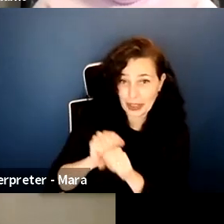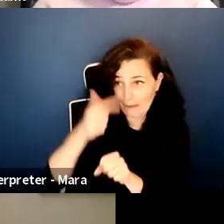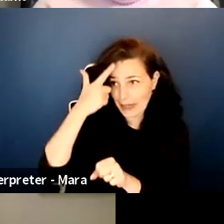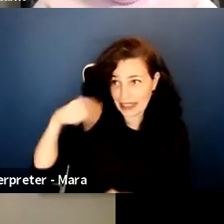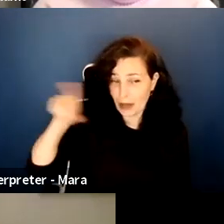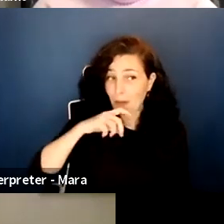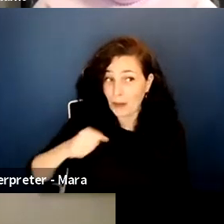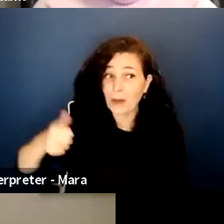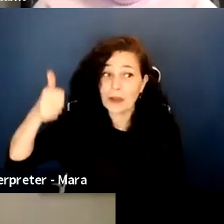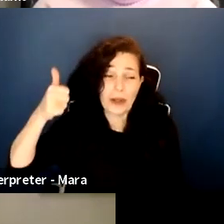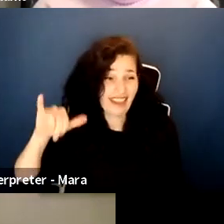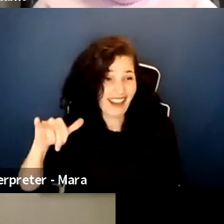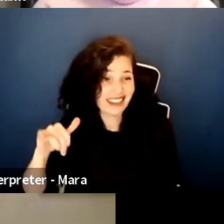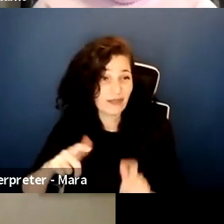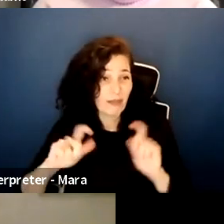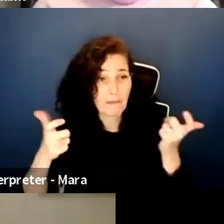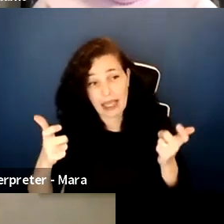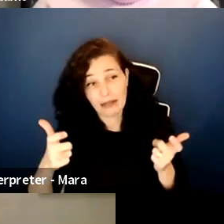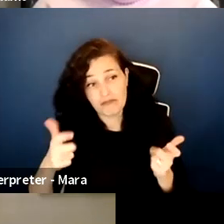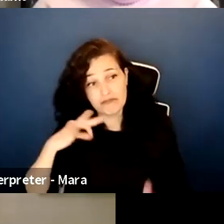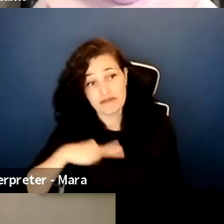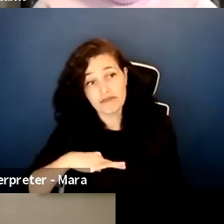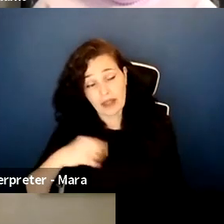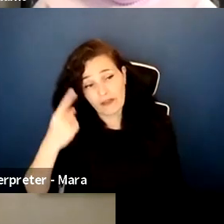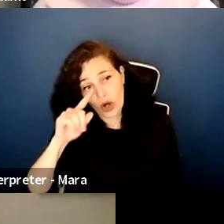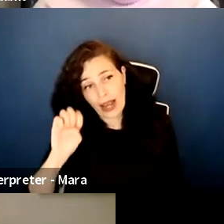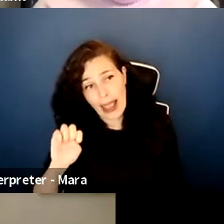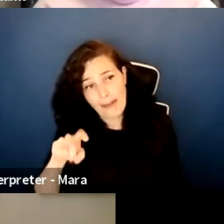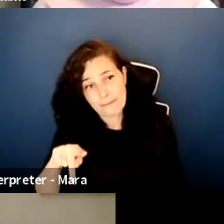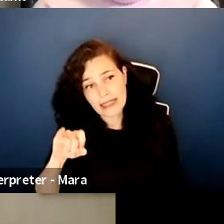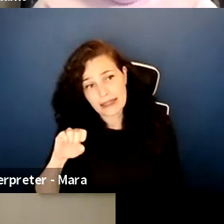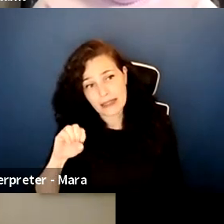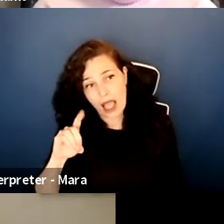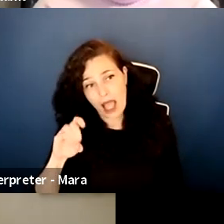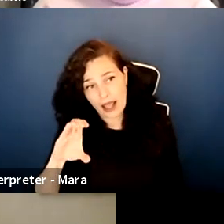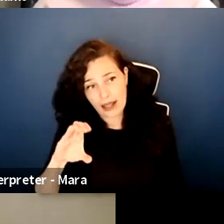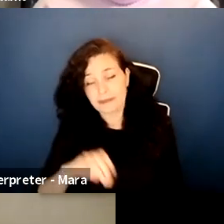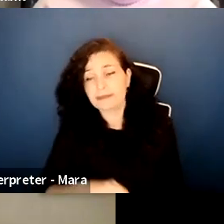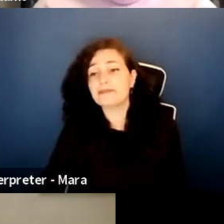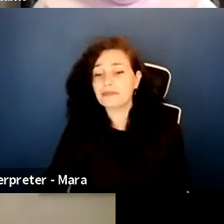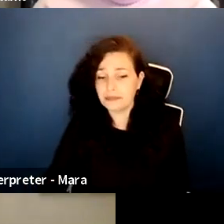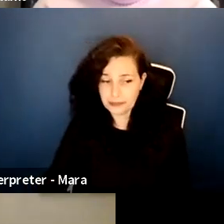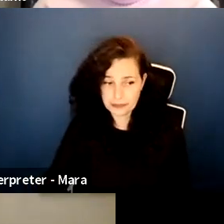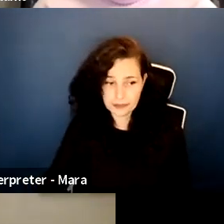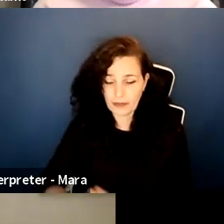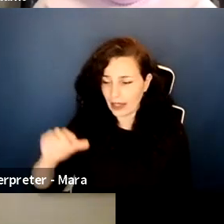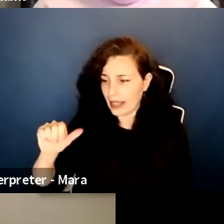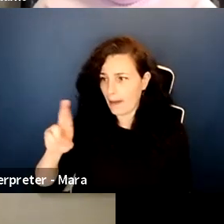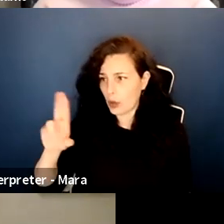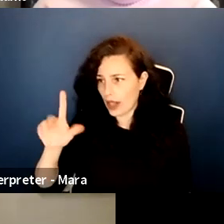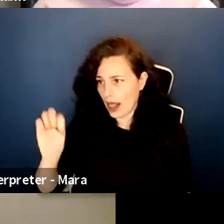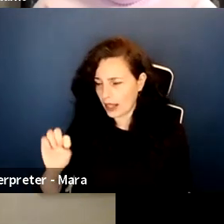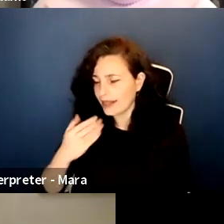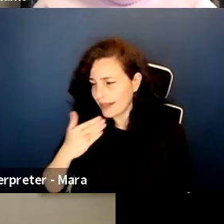an episodic. Right. that's great. Thank you for that. I have a question here that was sent in. It says, do you